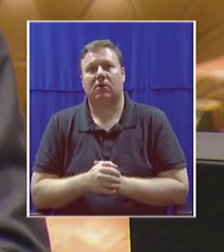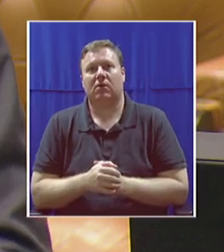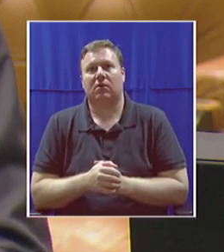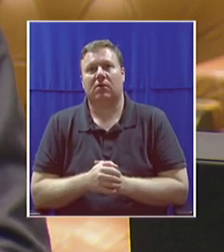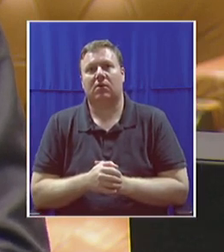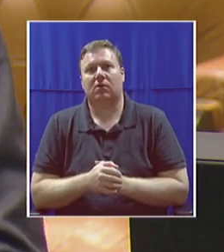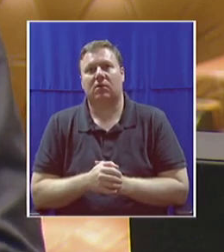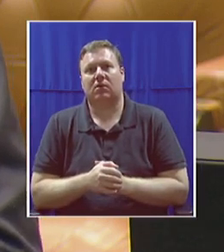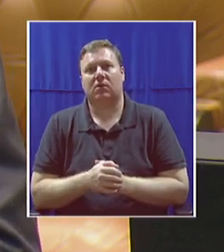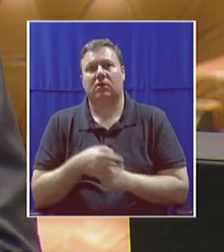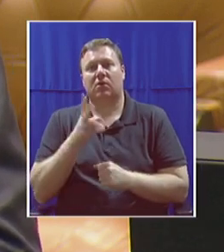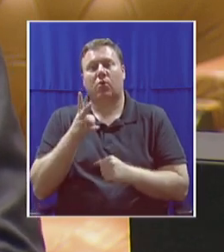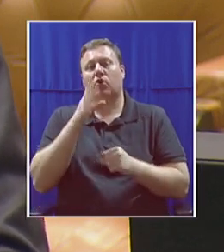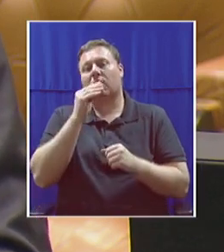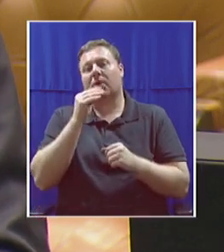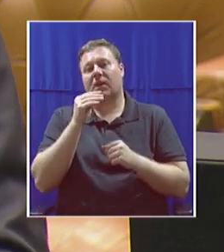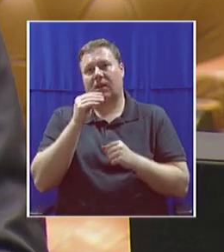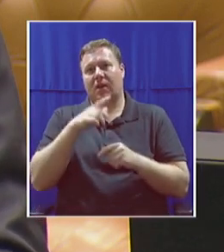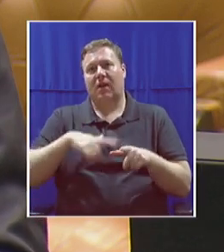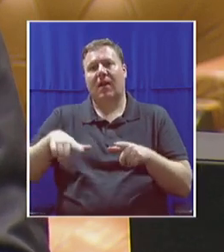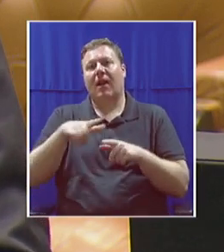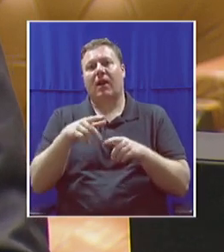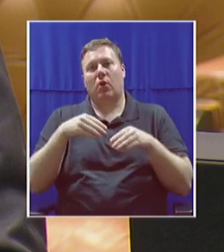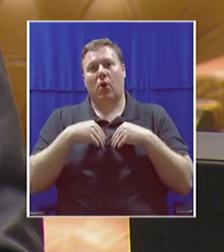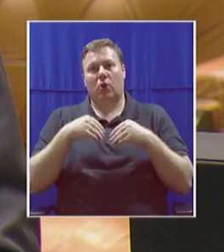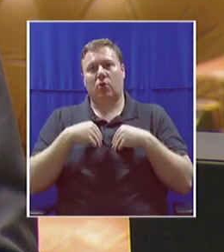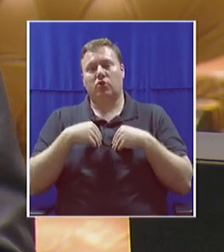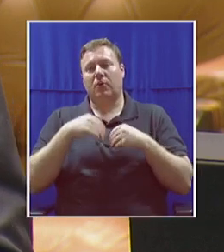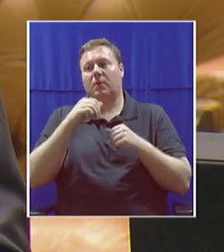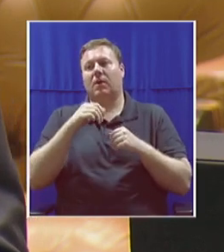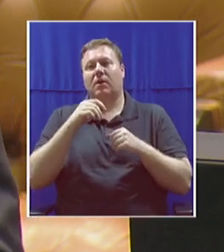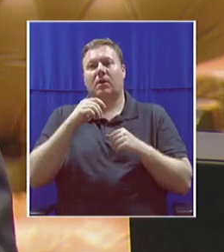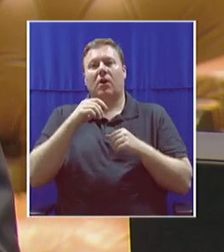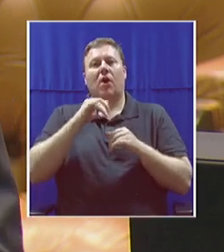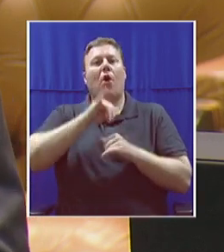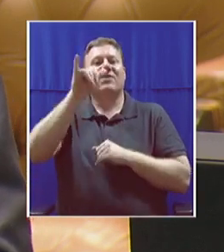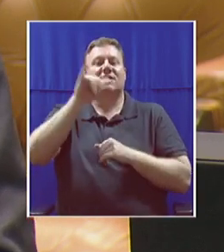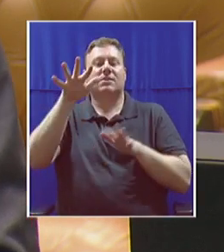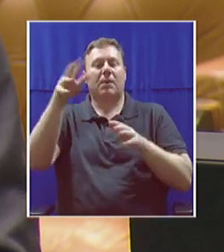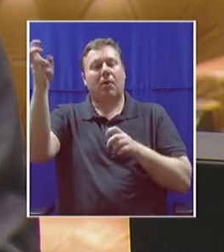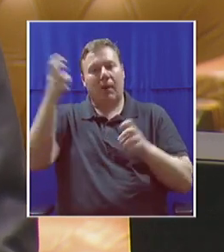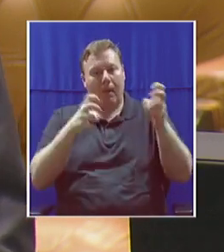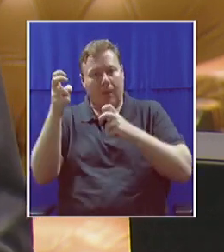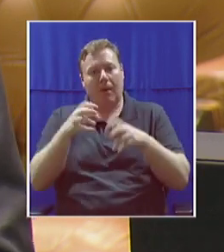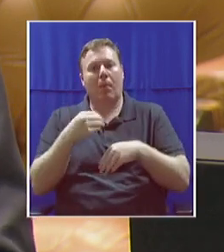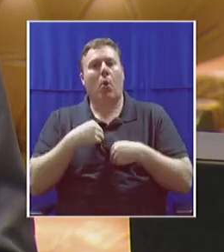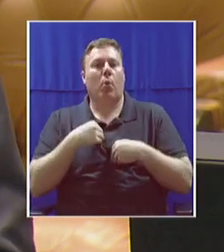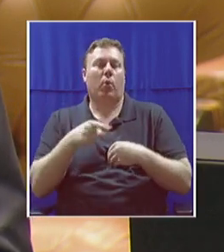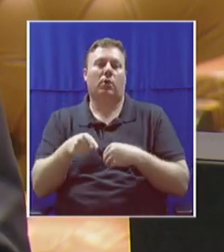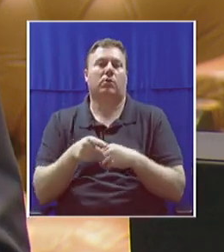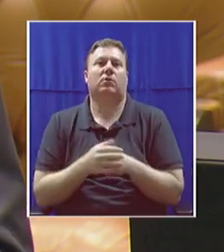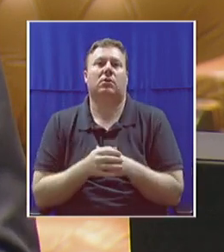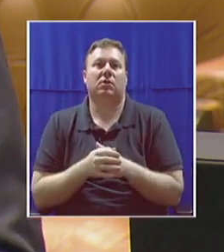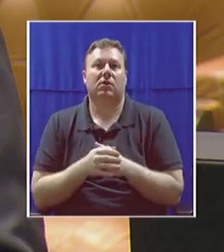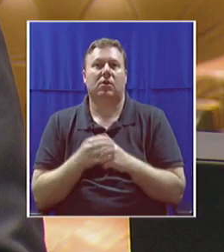of land ownership in our country by foreigners restrictions in that regard if we therefore are